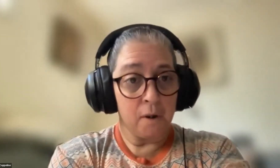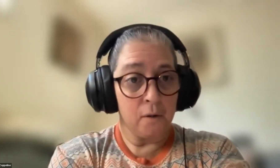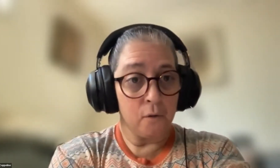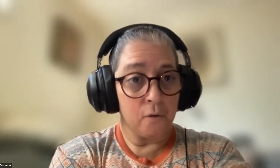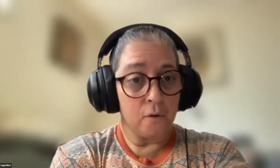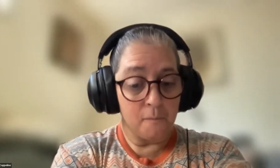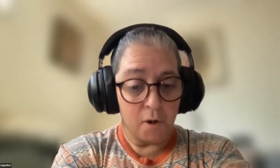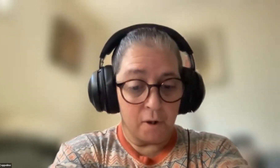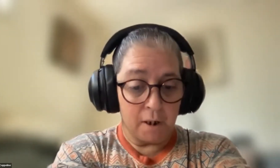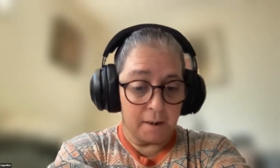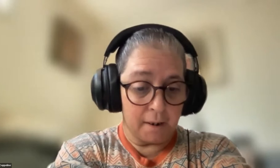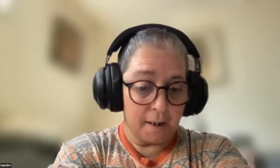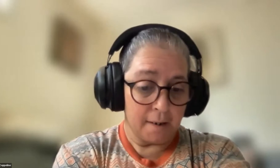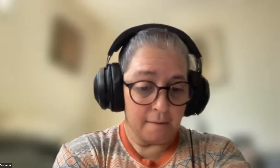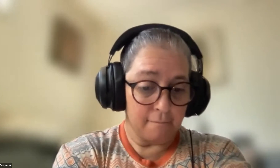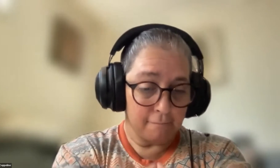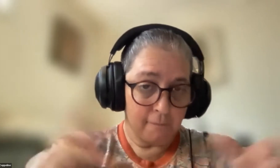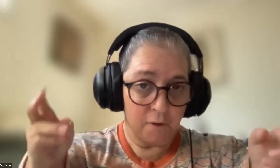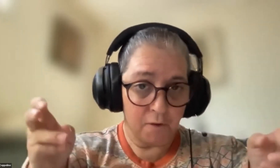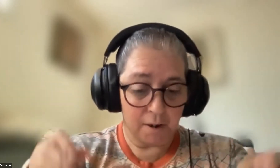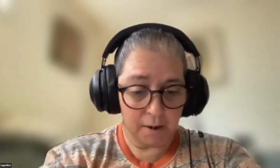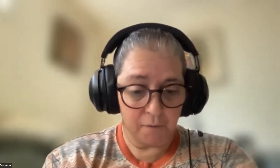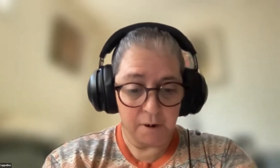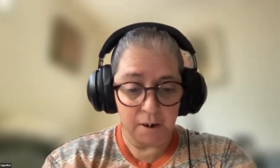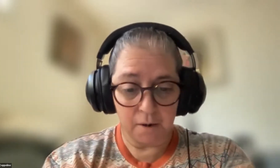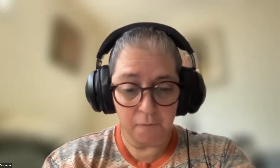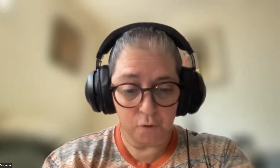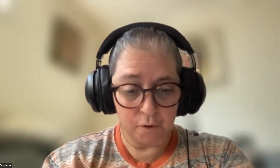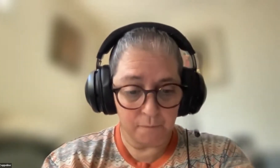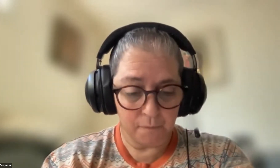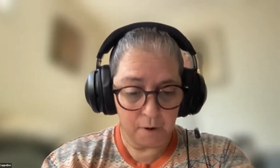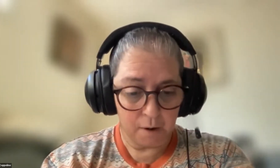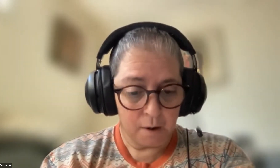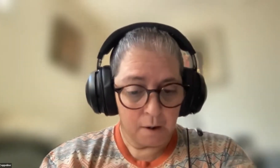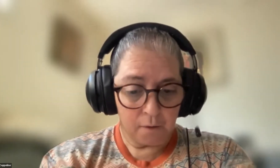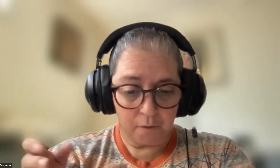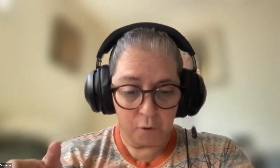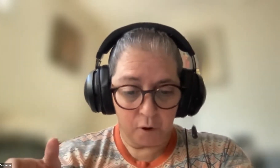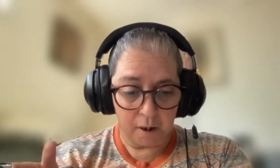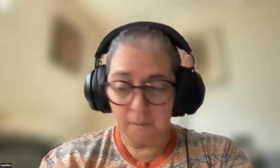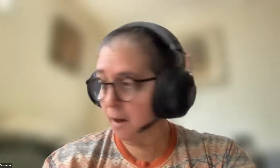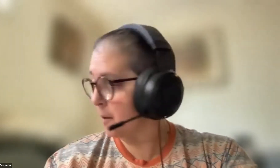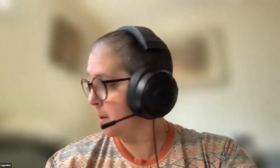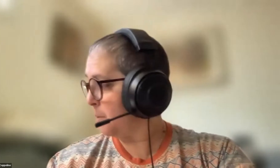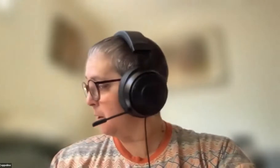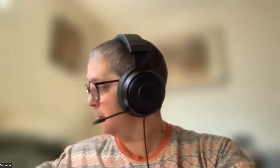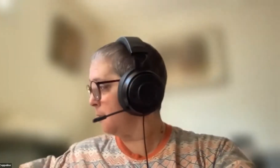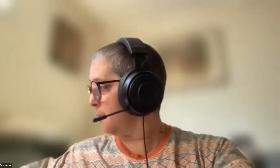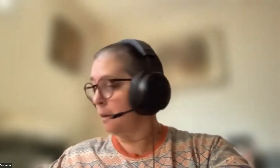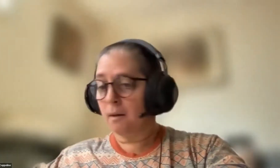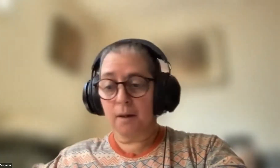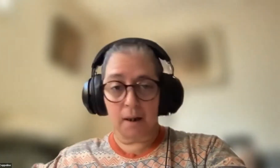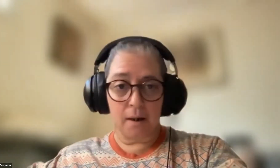be your moderator and facilitator for today's forum. Just a few